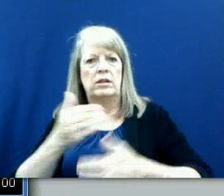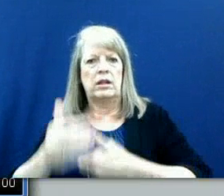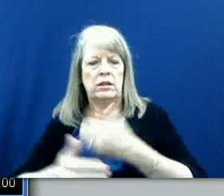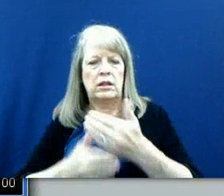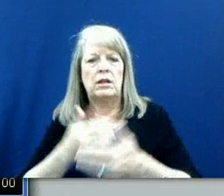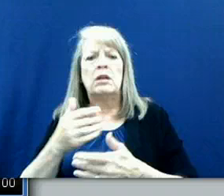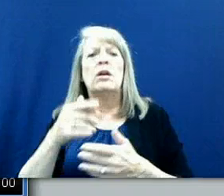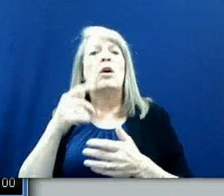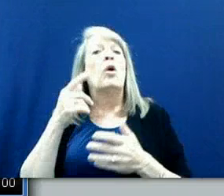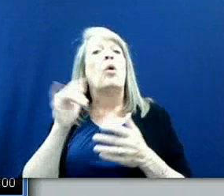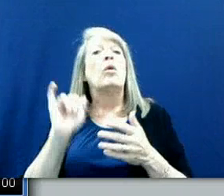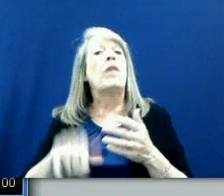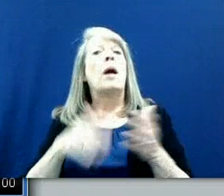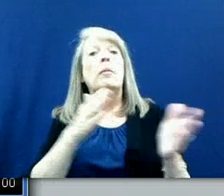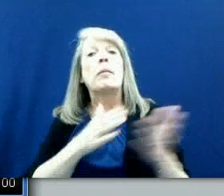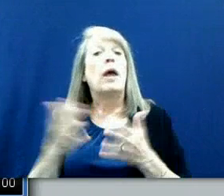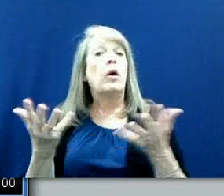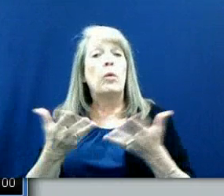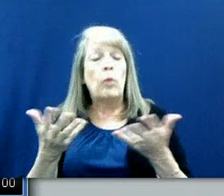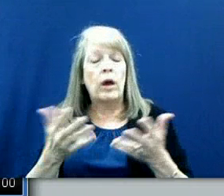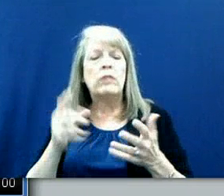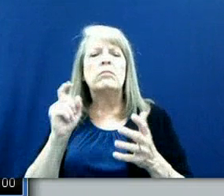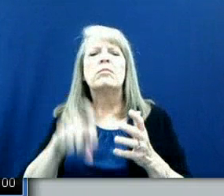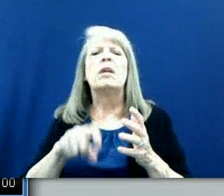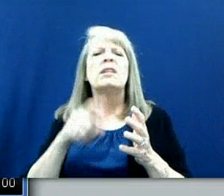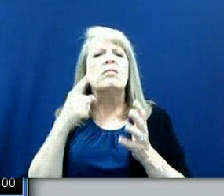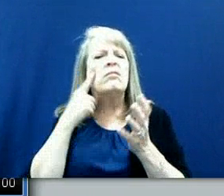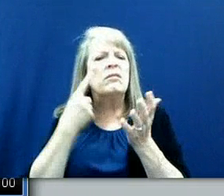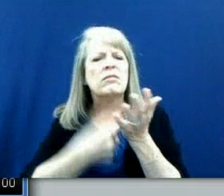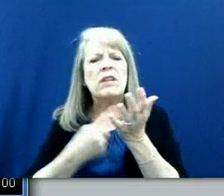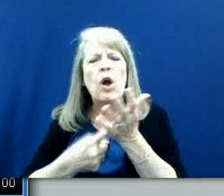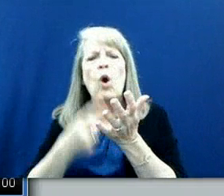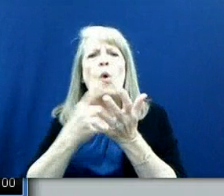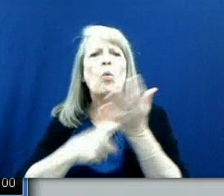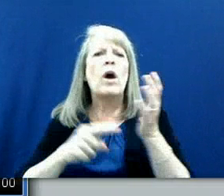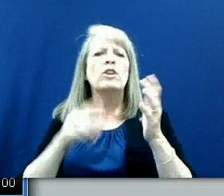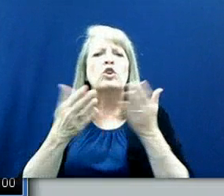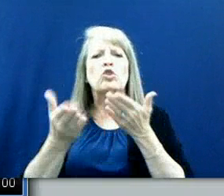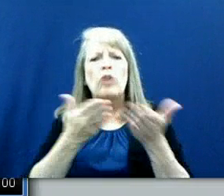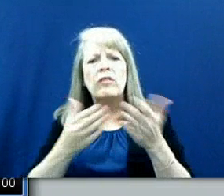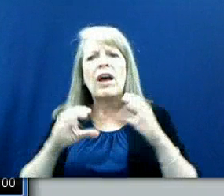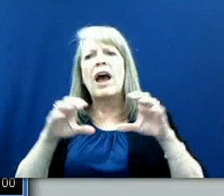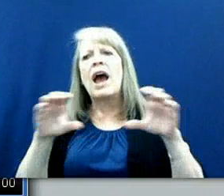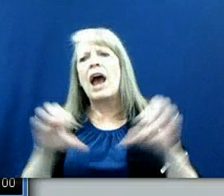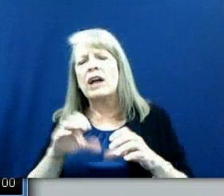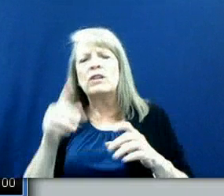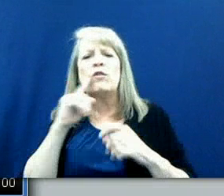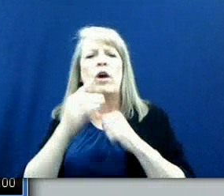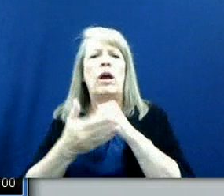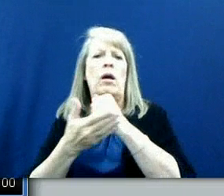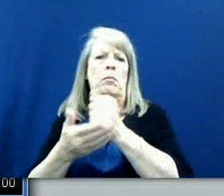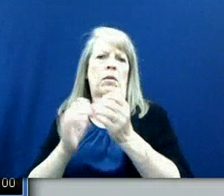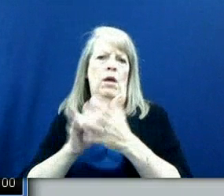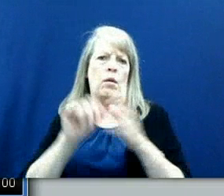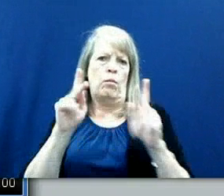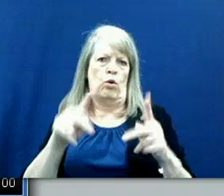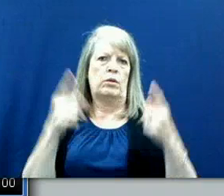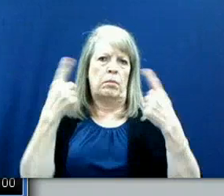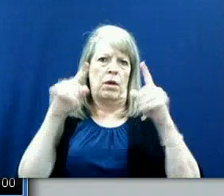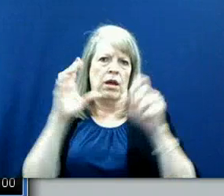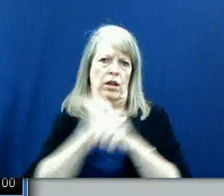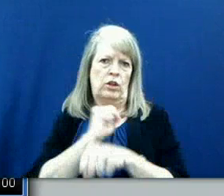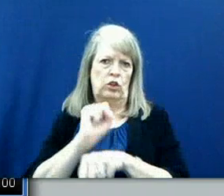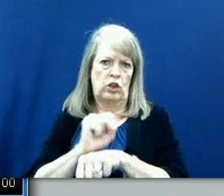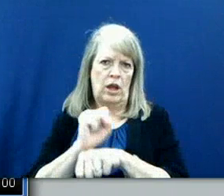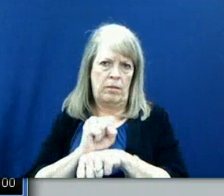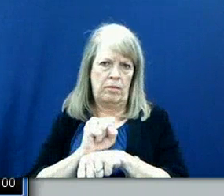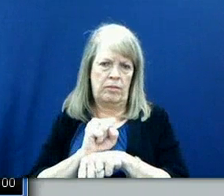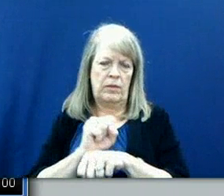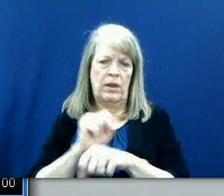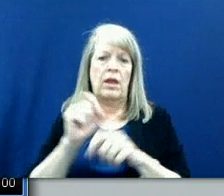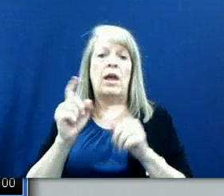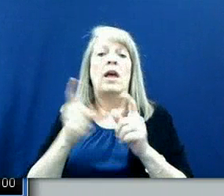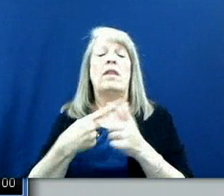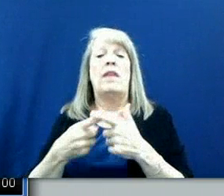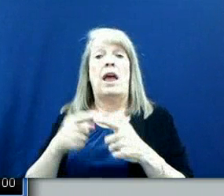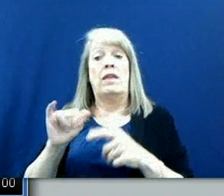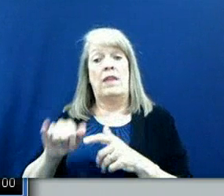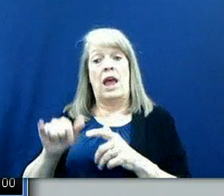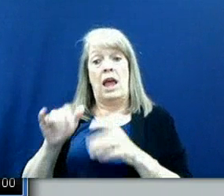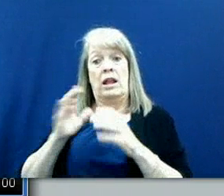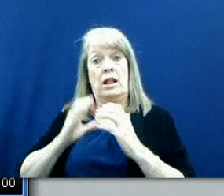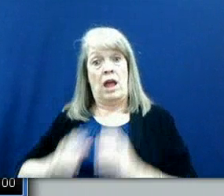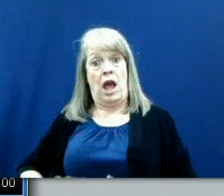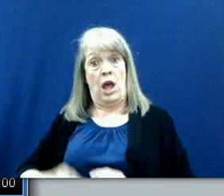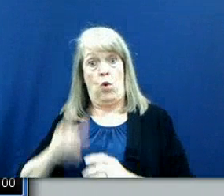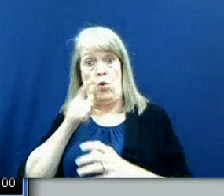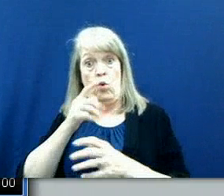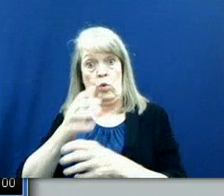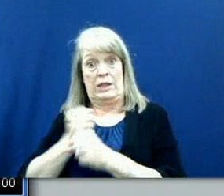to plan what services and actions need to be taken to help the individual obtain employment. The individual will receive the